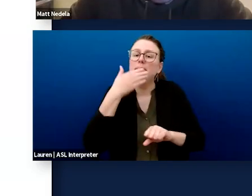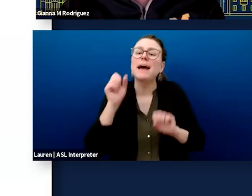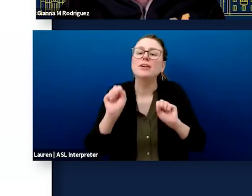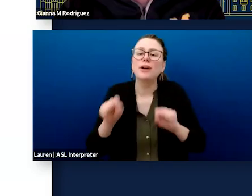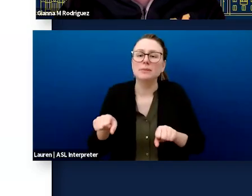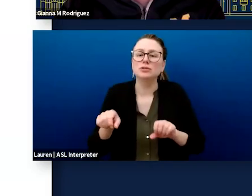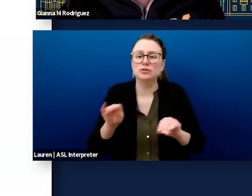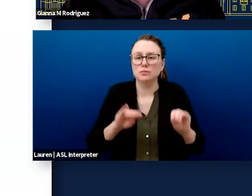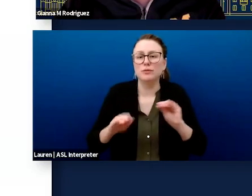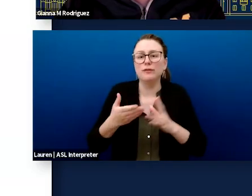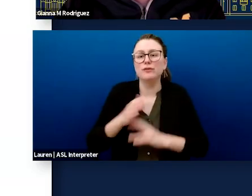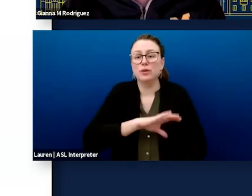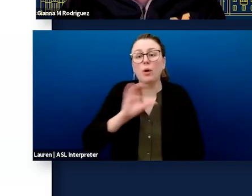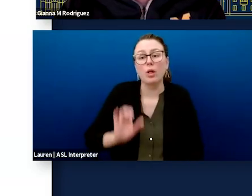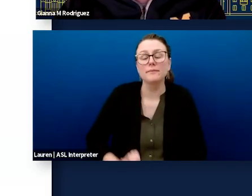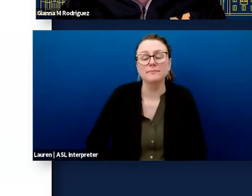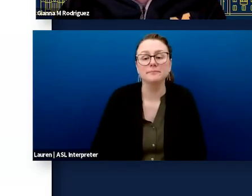through the colon more sufficiently.